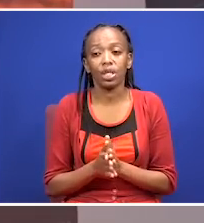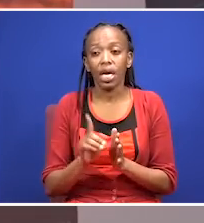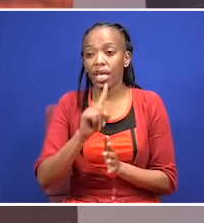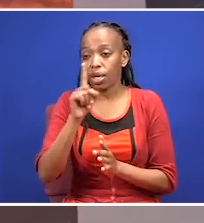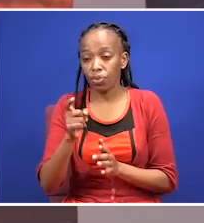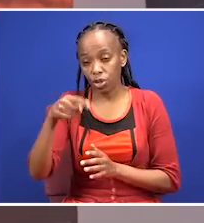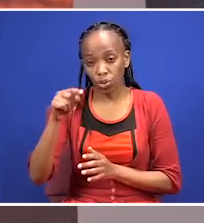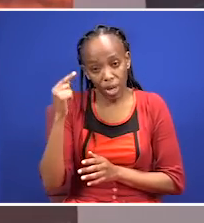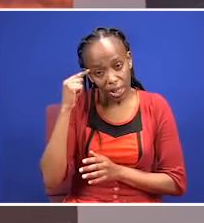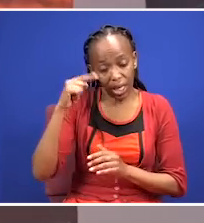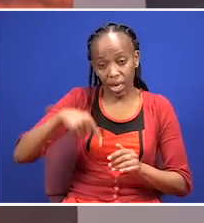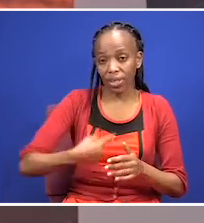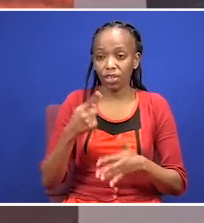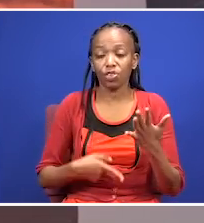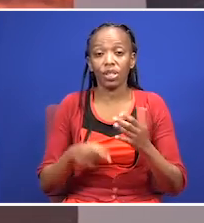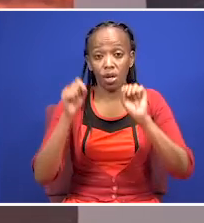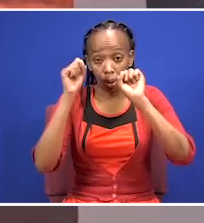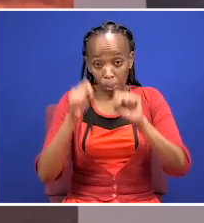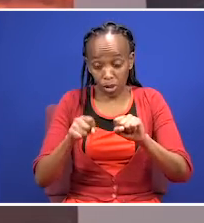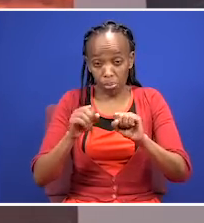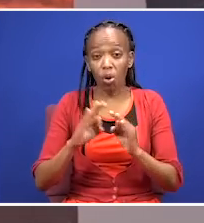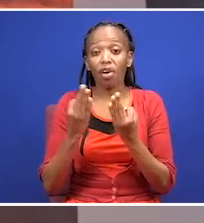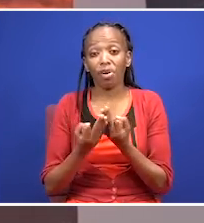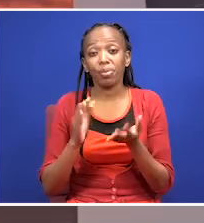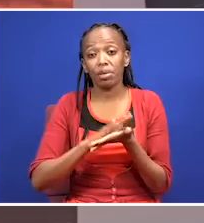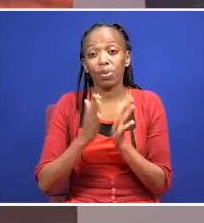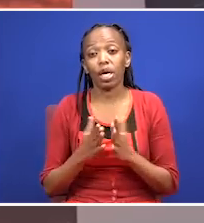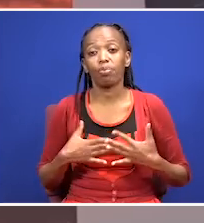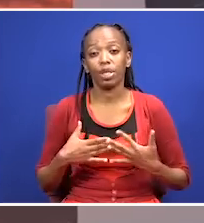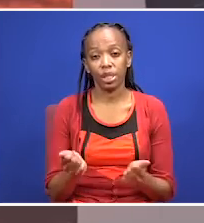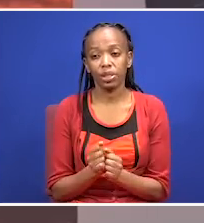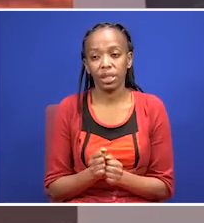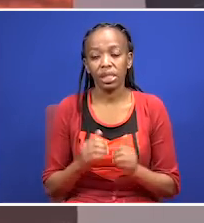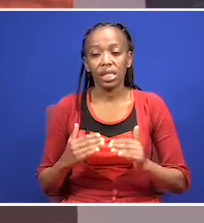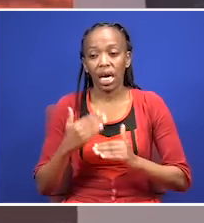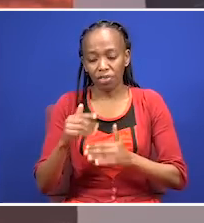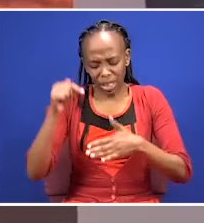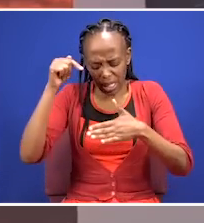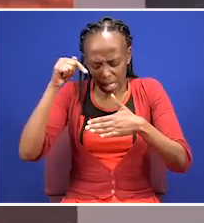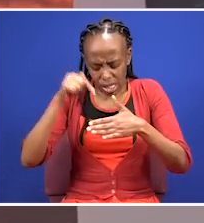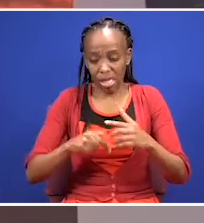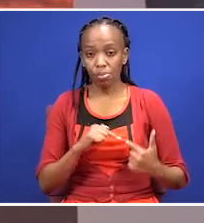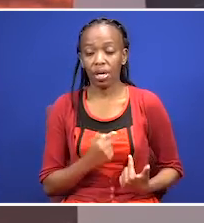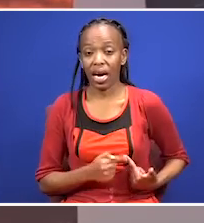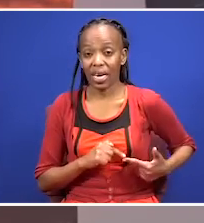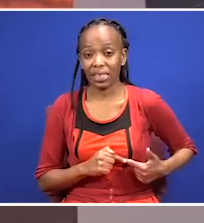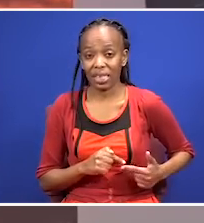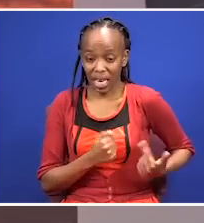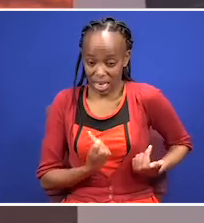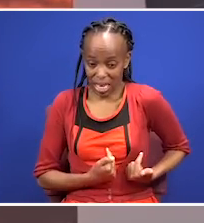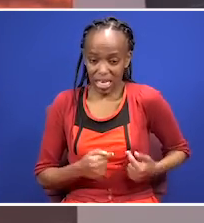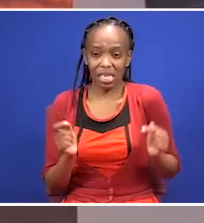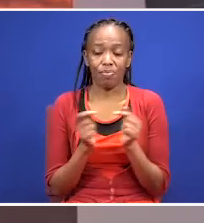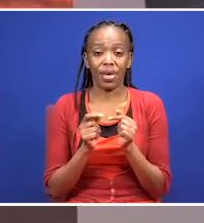question we are asking ourselves is can a family be healed after deep hearts and heartaches